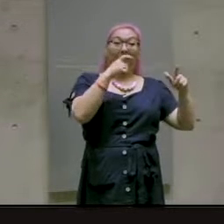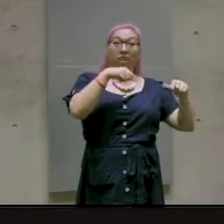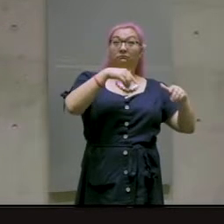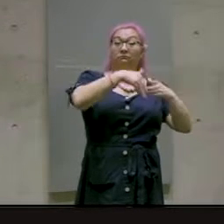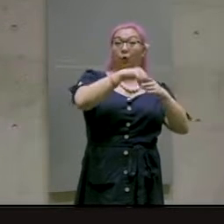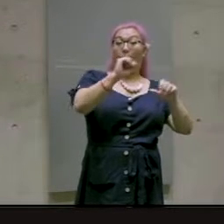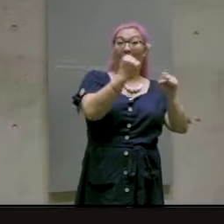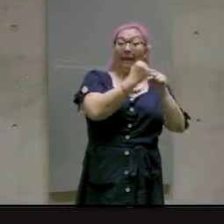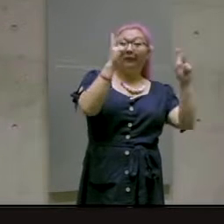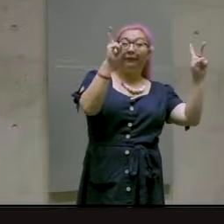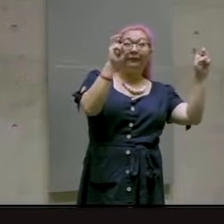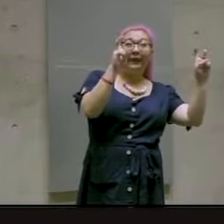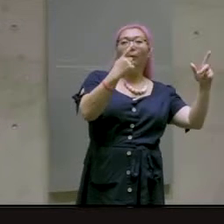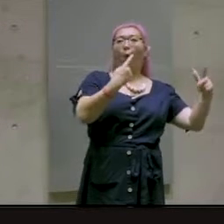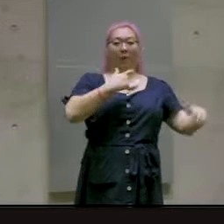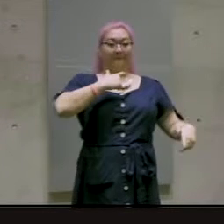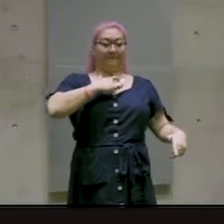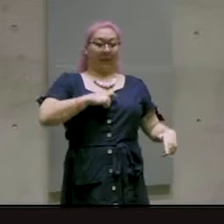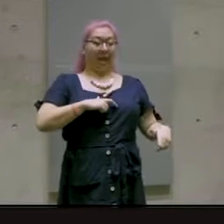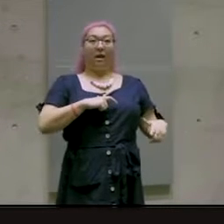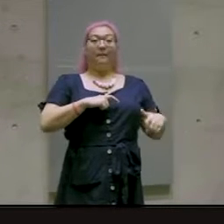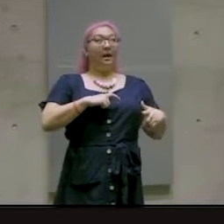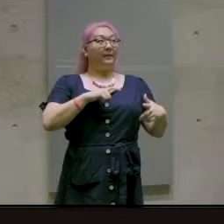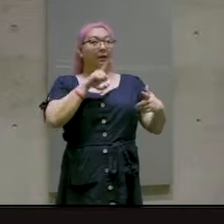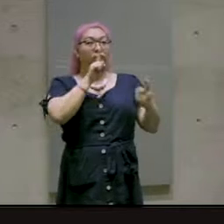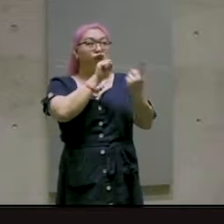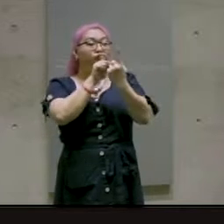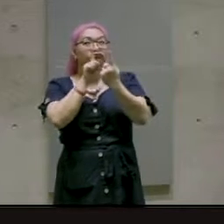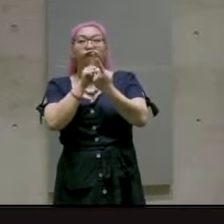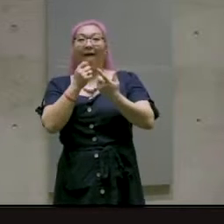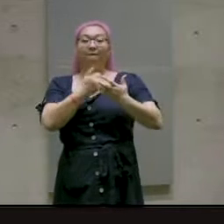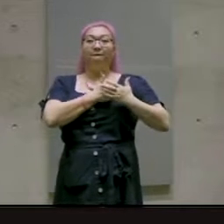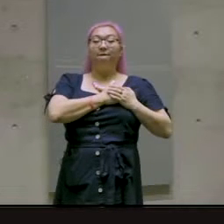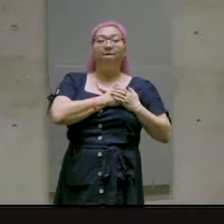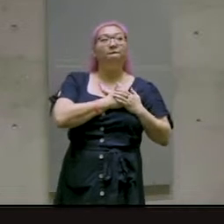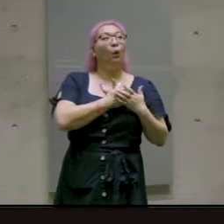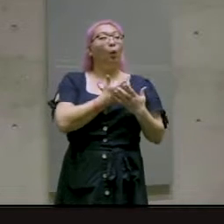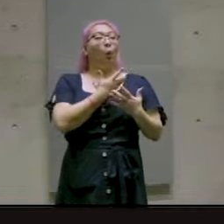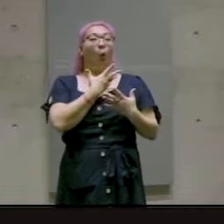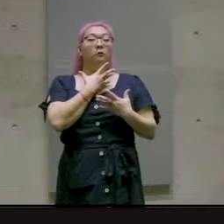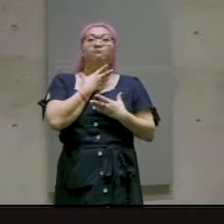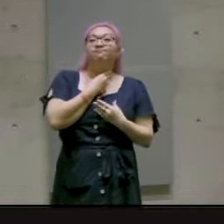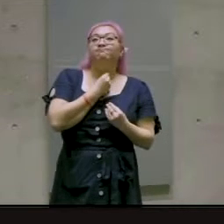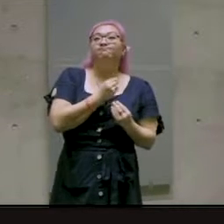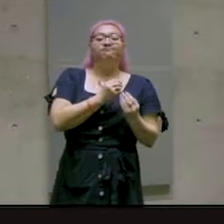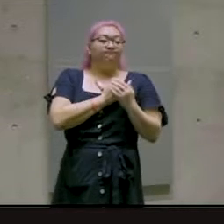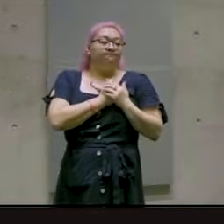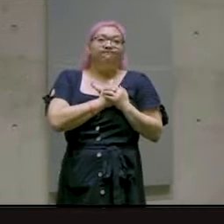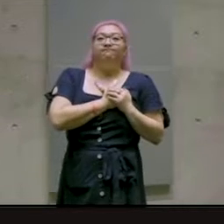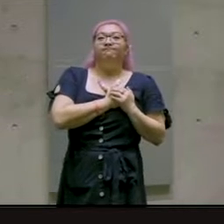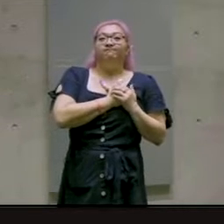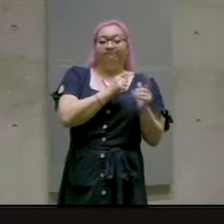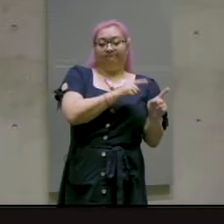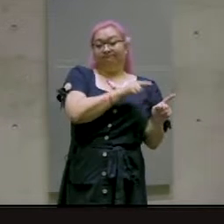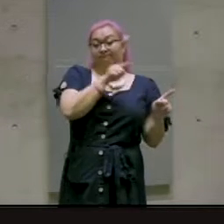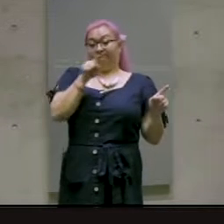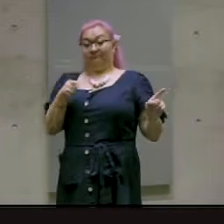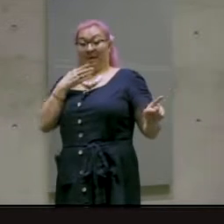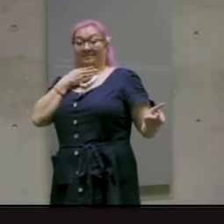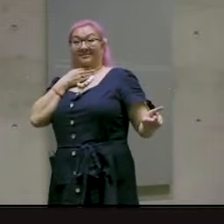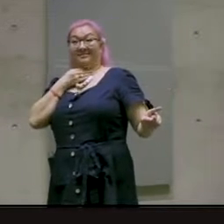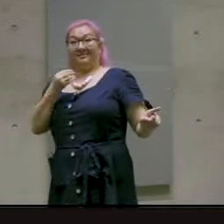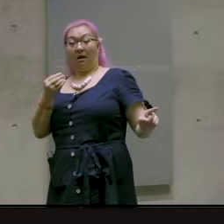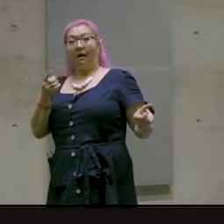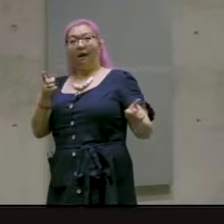as something the player experiences, romance, encounters, scenes of intimacy and desire, and so on. The other type of desire is as a